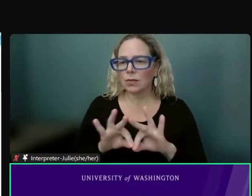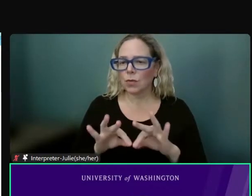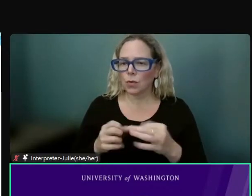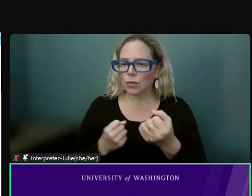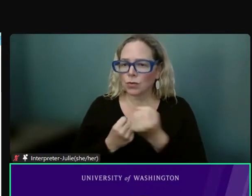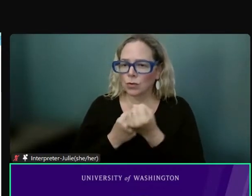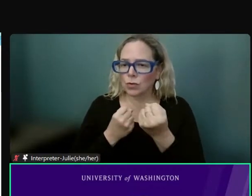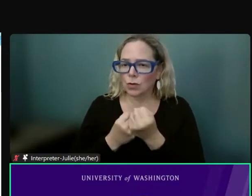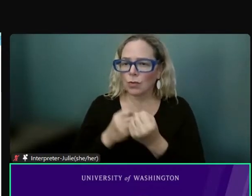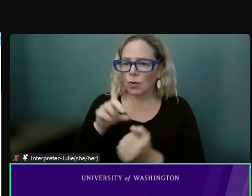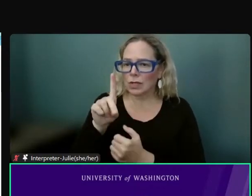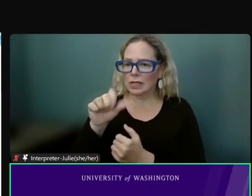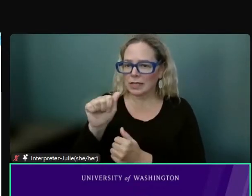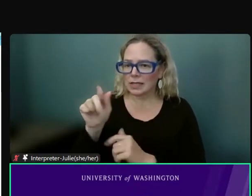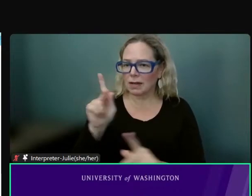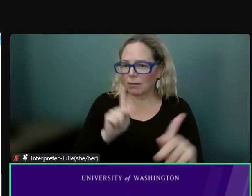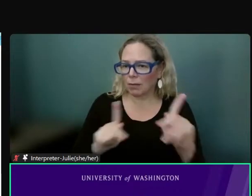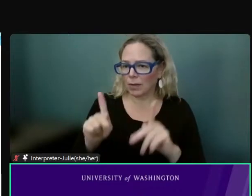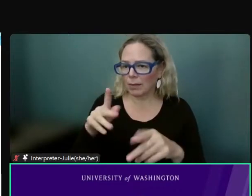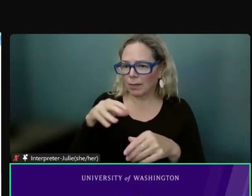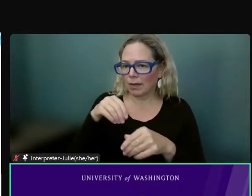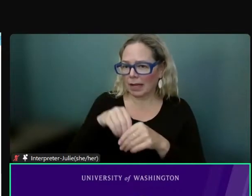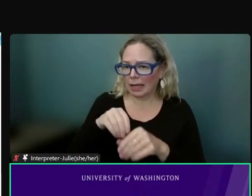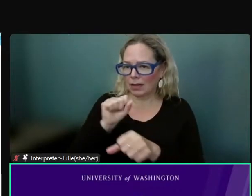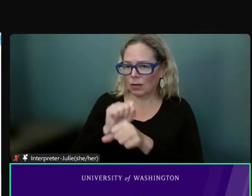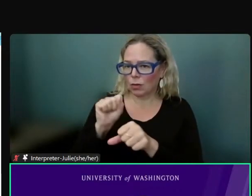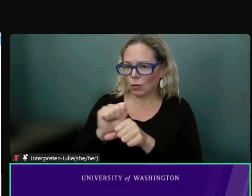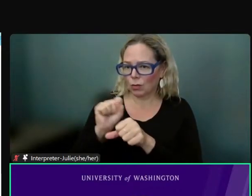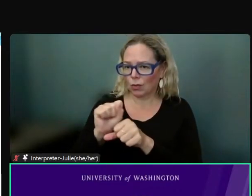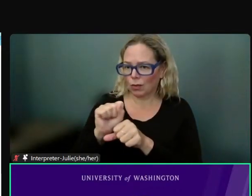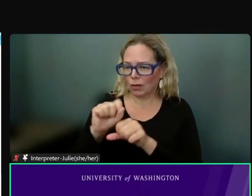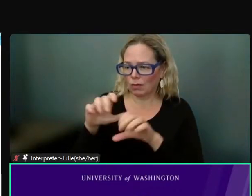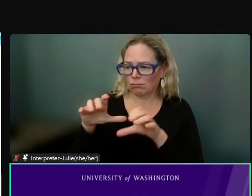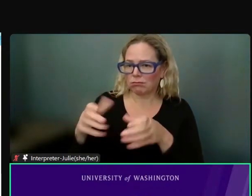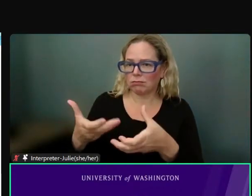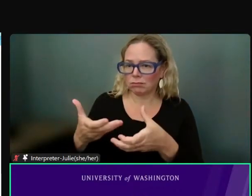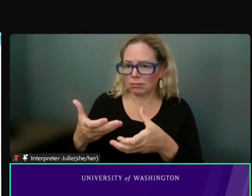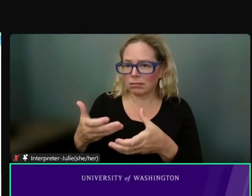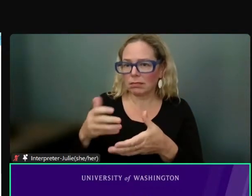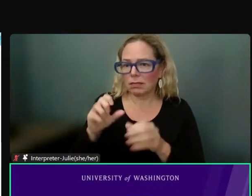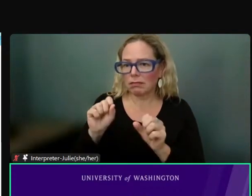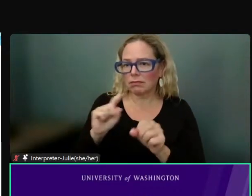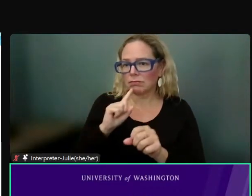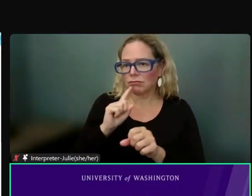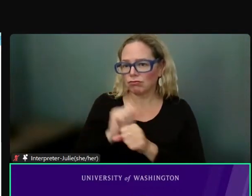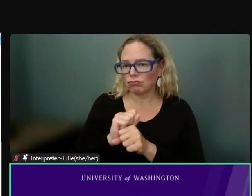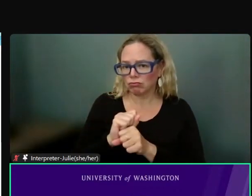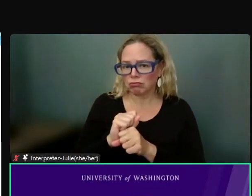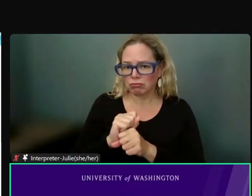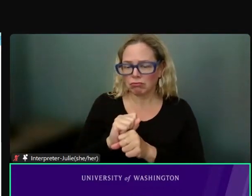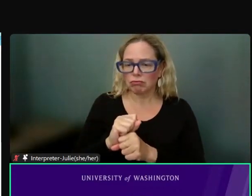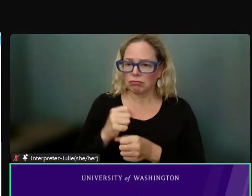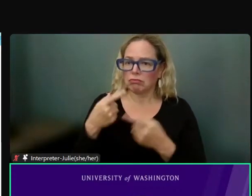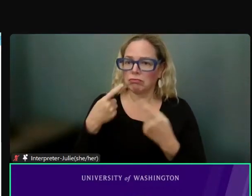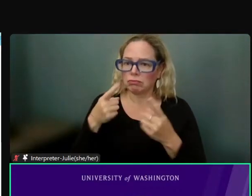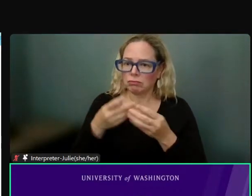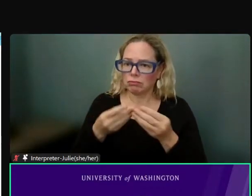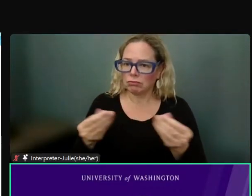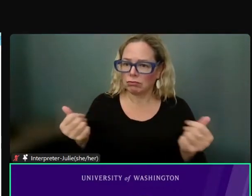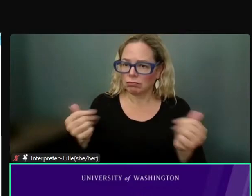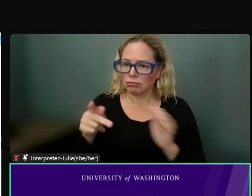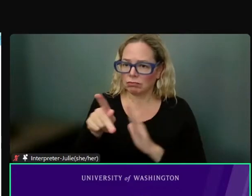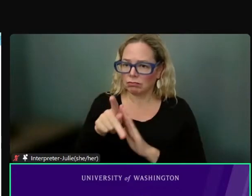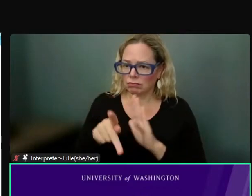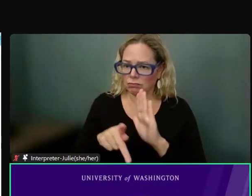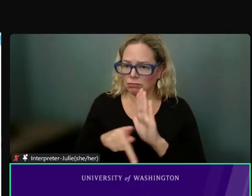and remaining in the workforce could serve as an untapped policy solution. In order to improve entry and retention, we